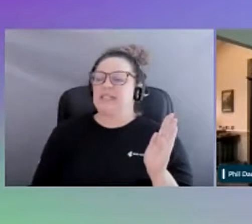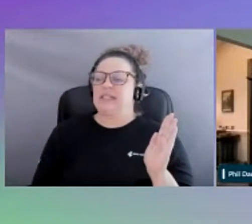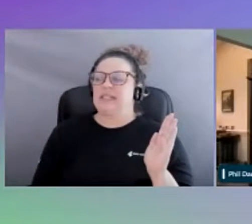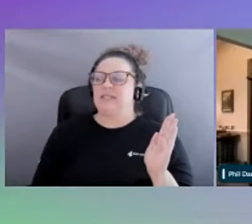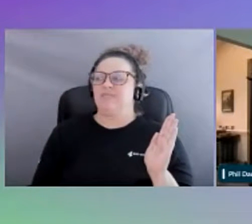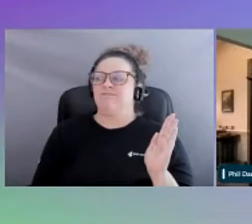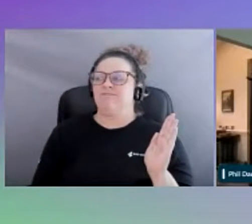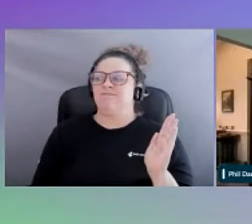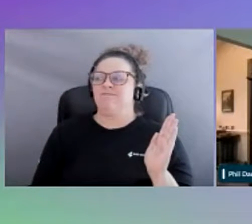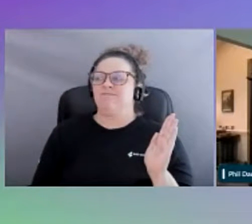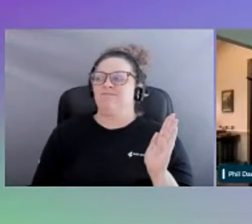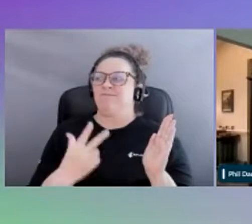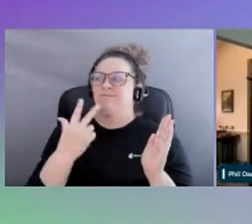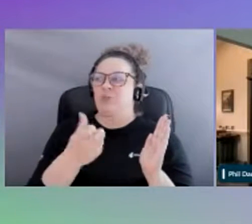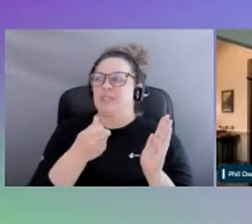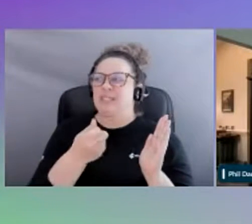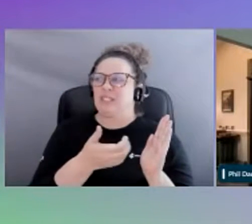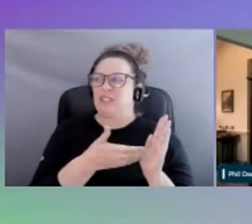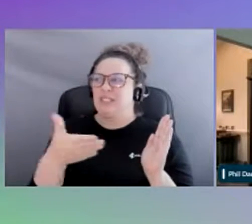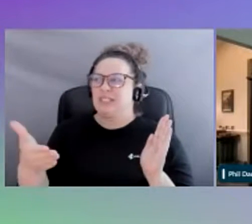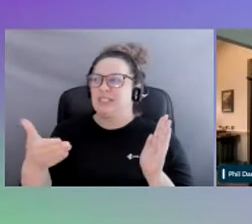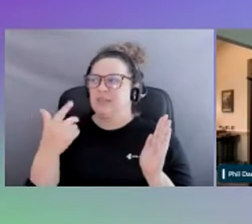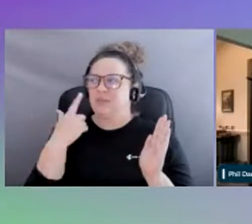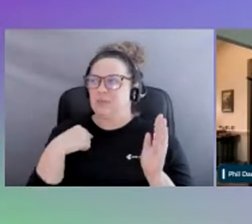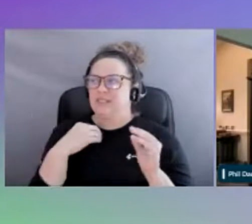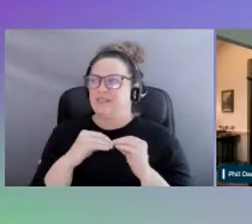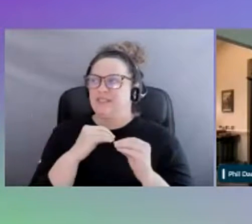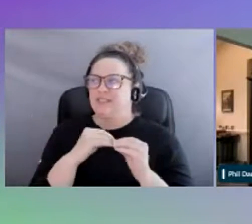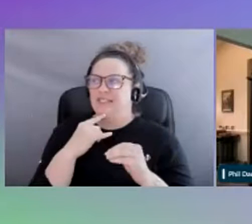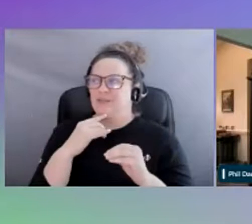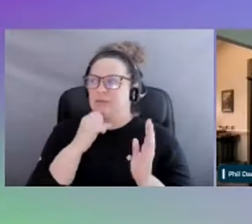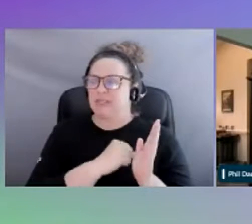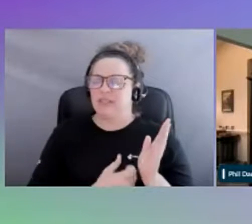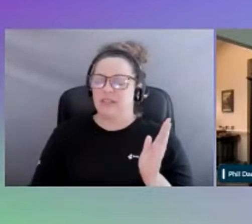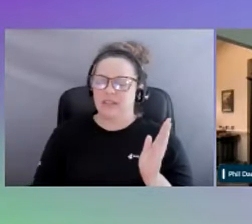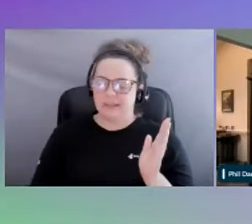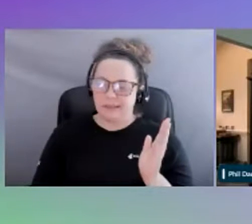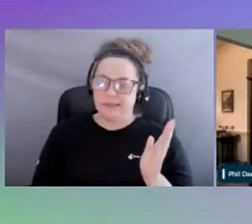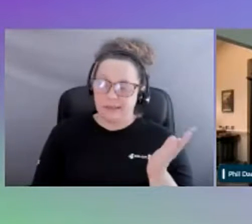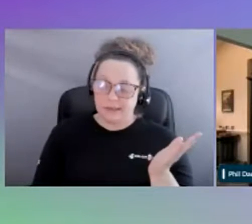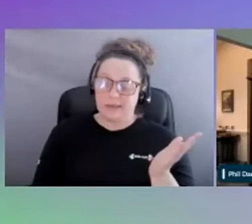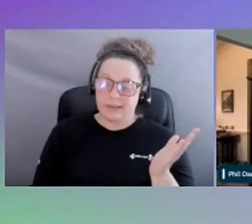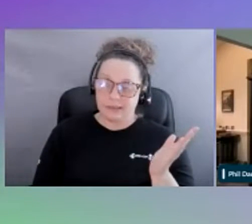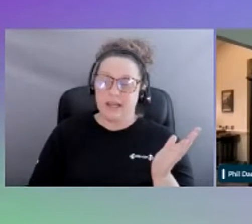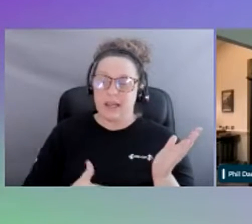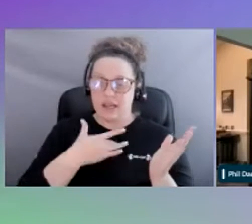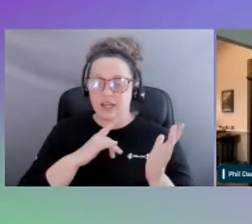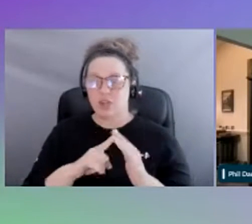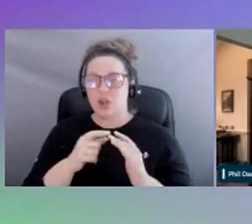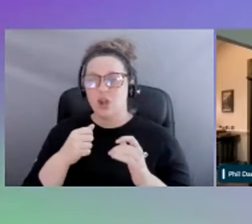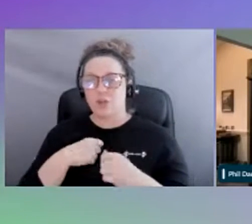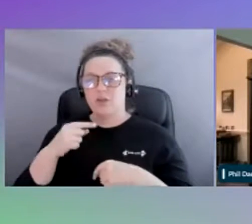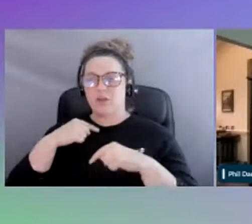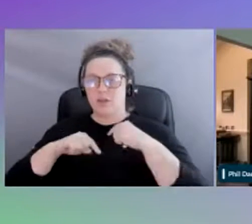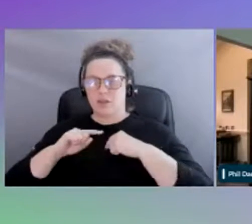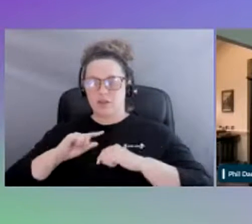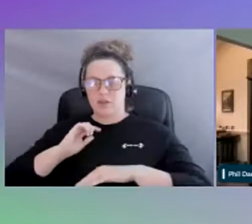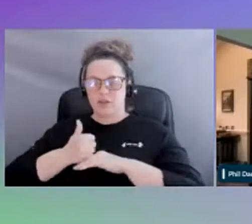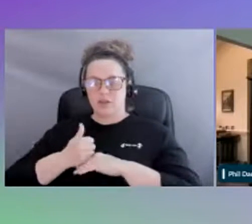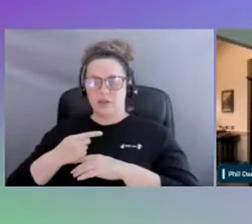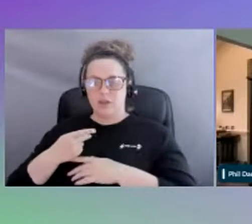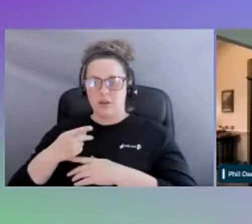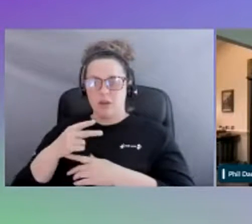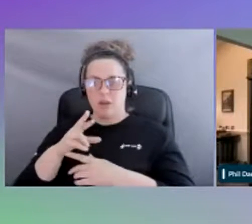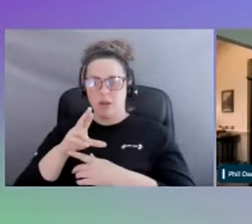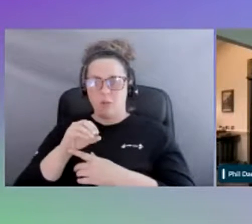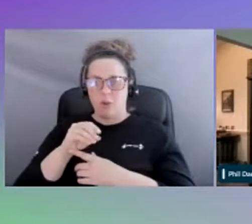it's 3 years away before we can fix this if it was missed, I tend to start with procurement when I go into an org. It's one